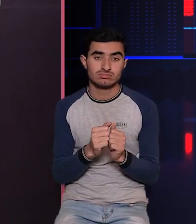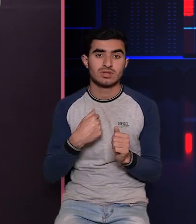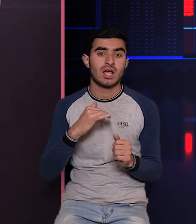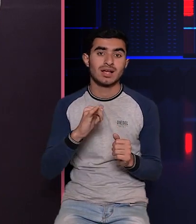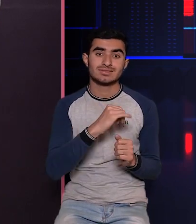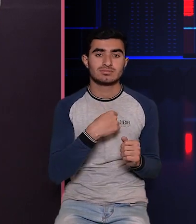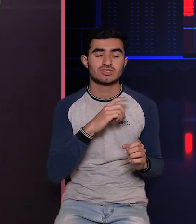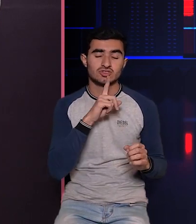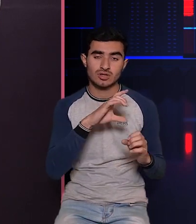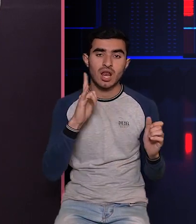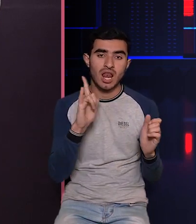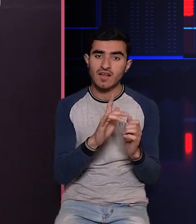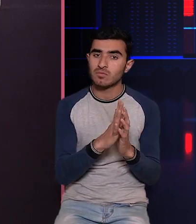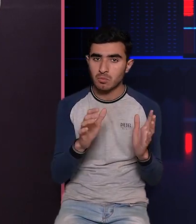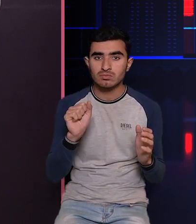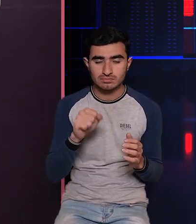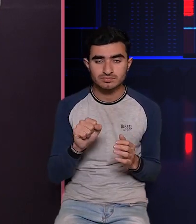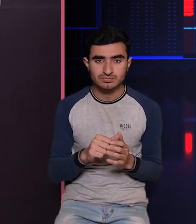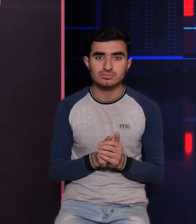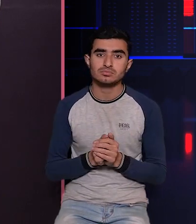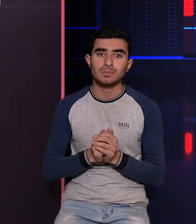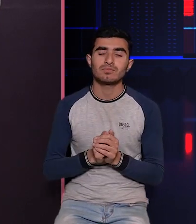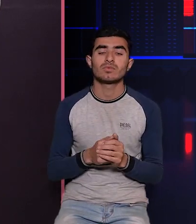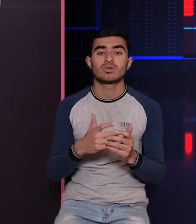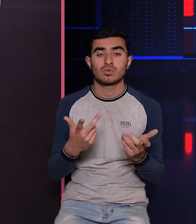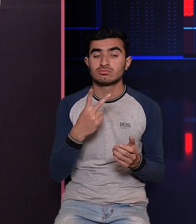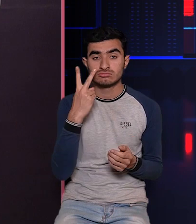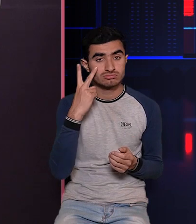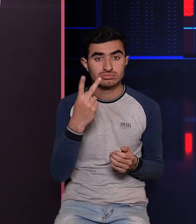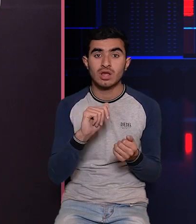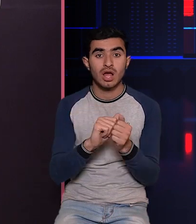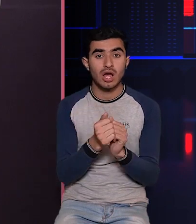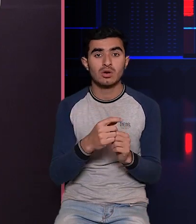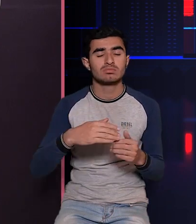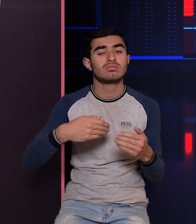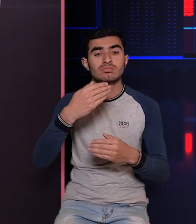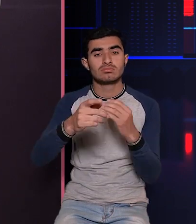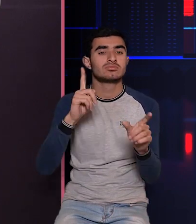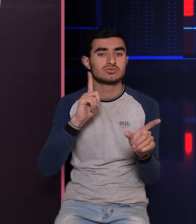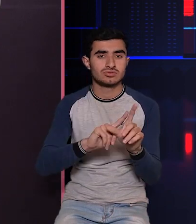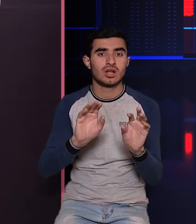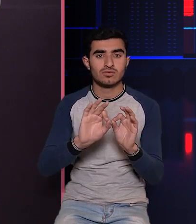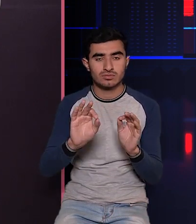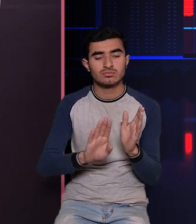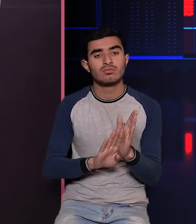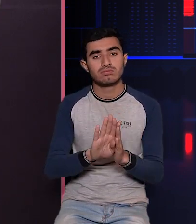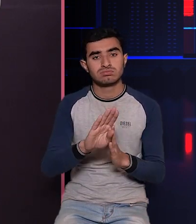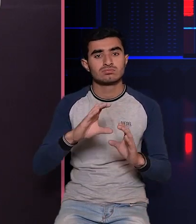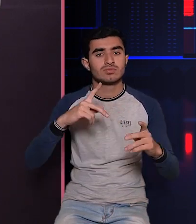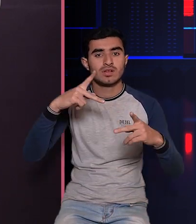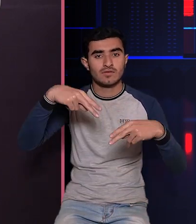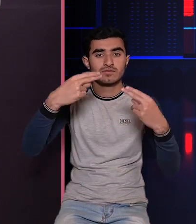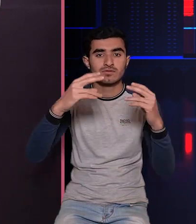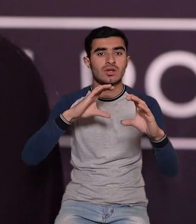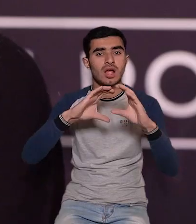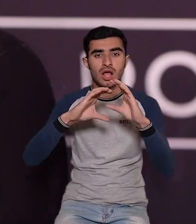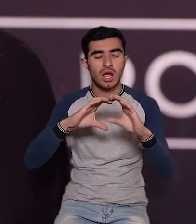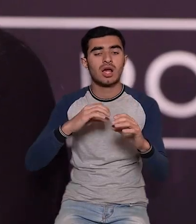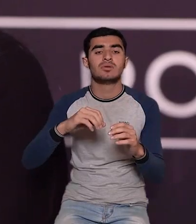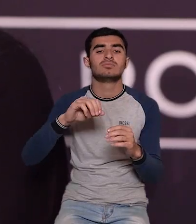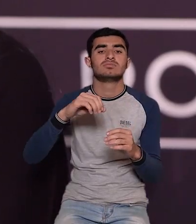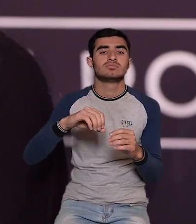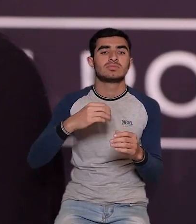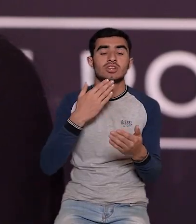those things very close to my heart. And let's see later in the year what our curators have put together. So